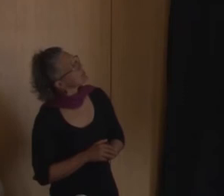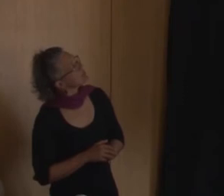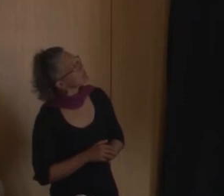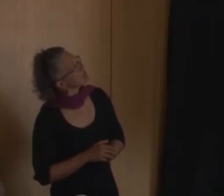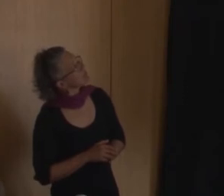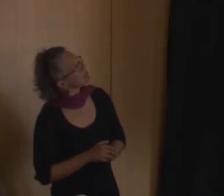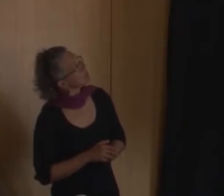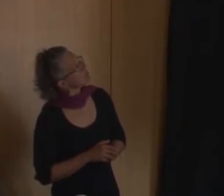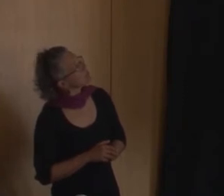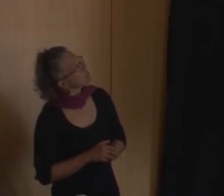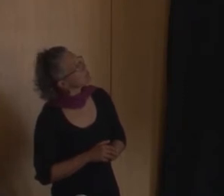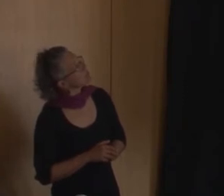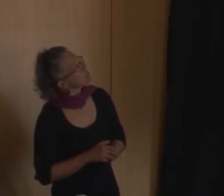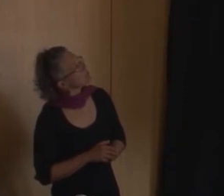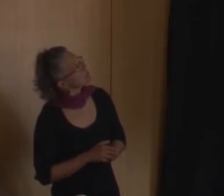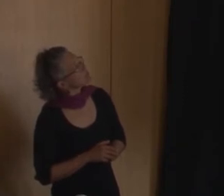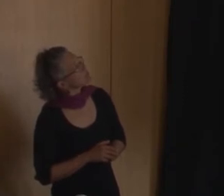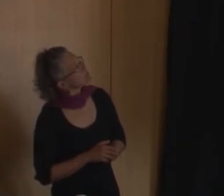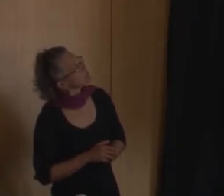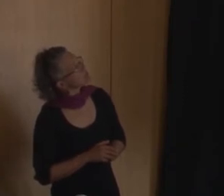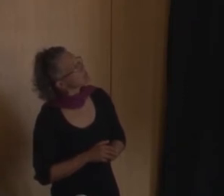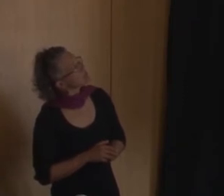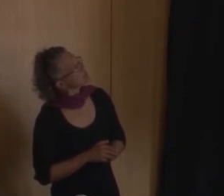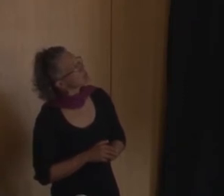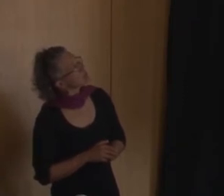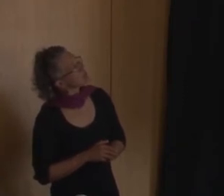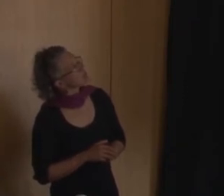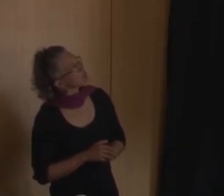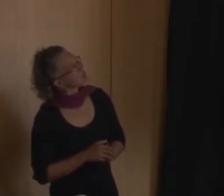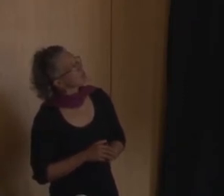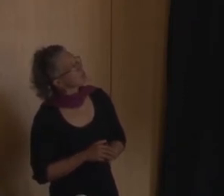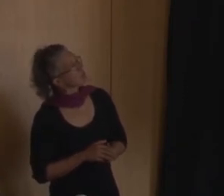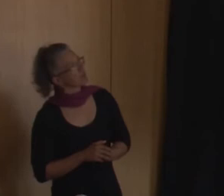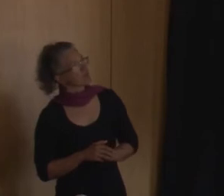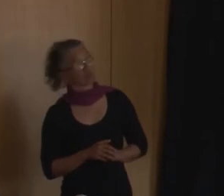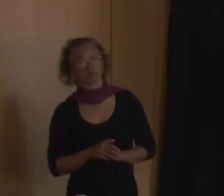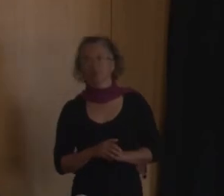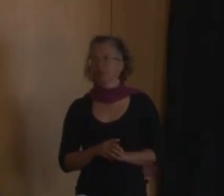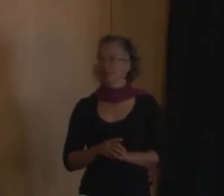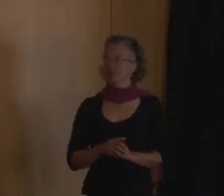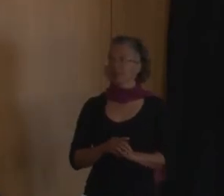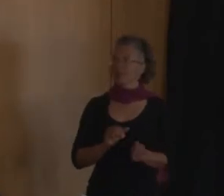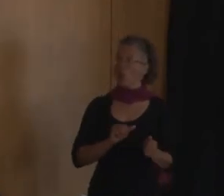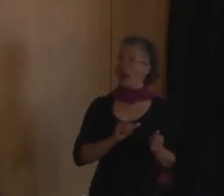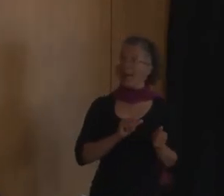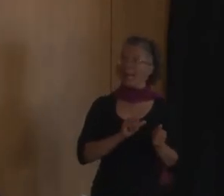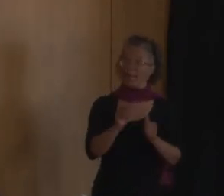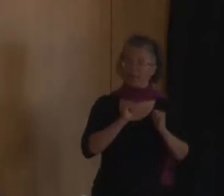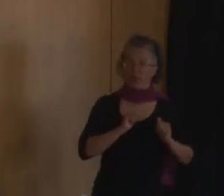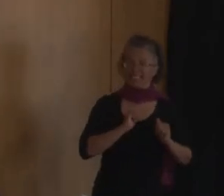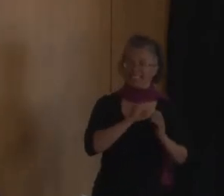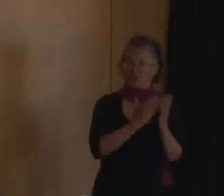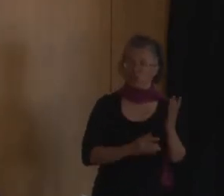set to meet the needs of those audiences and also to capture best practice in storytelling. Number one is very relevant